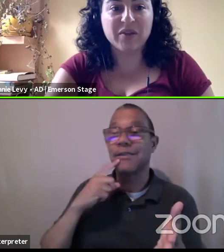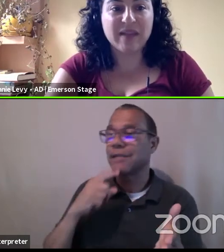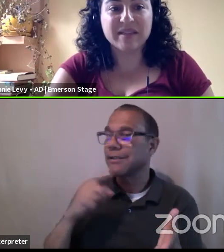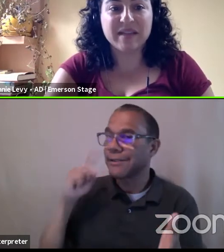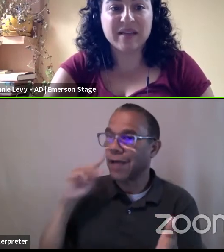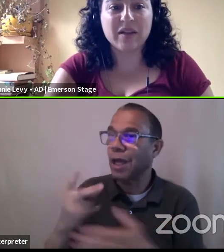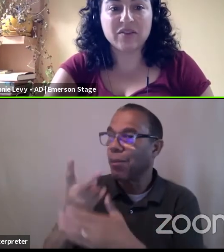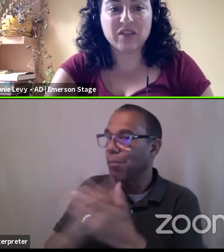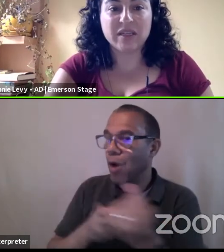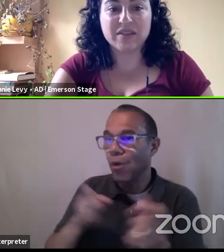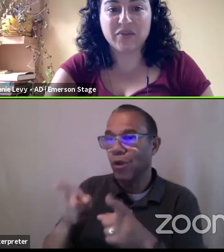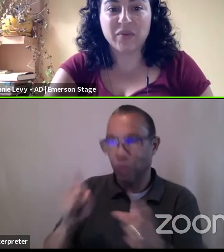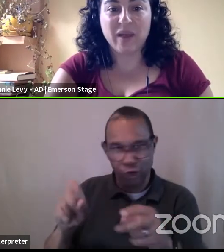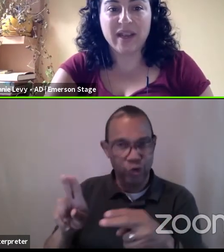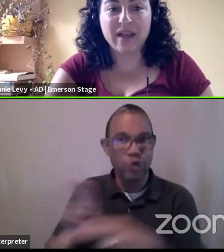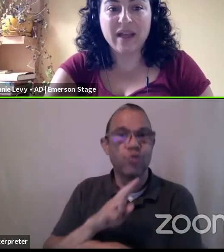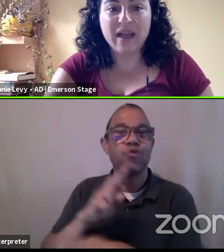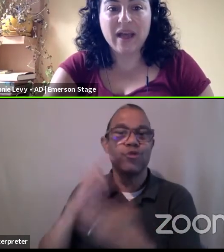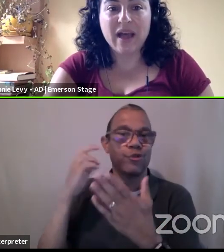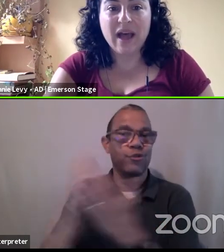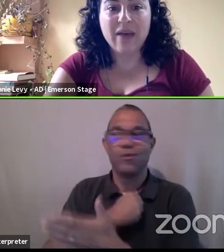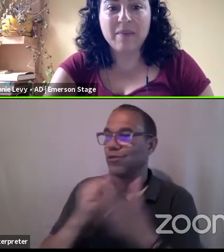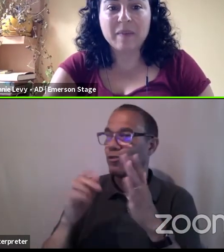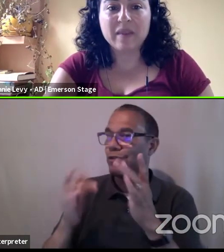utilizing technology in this different way.